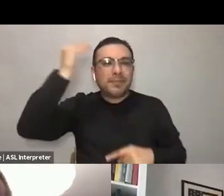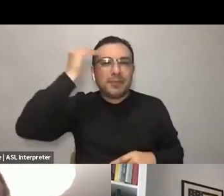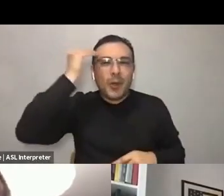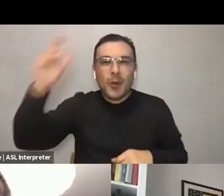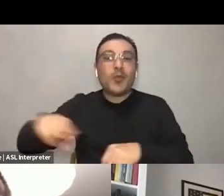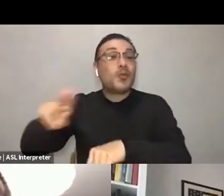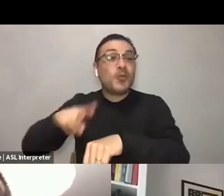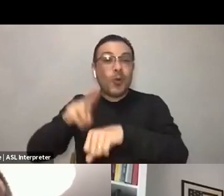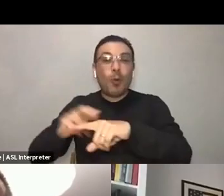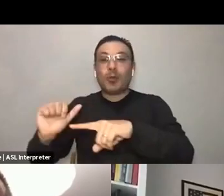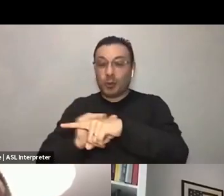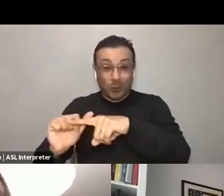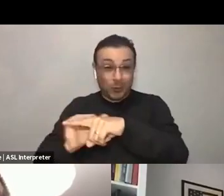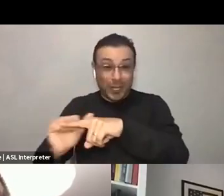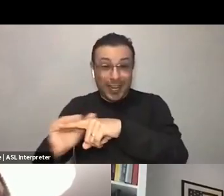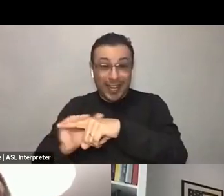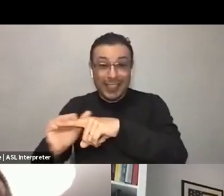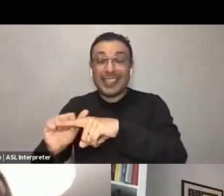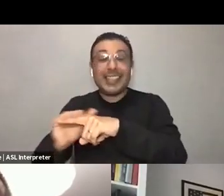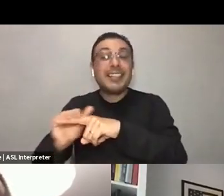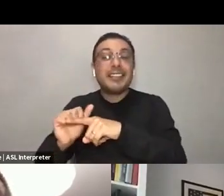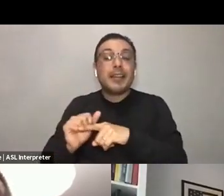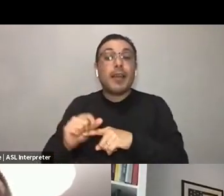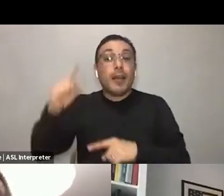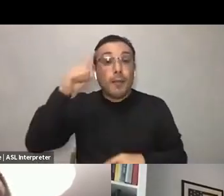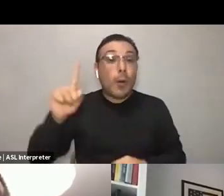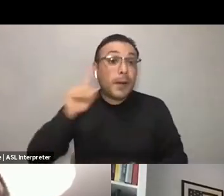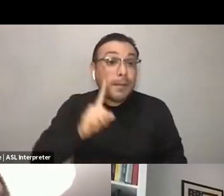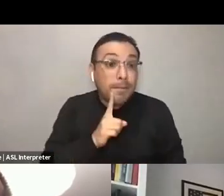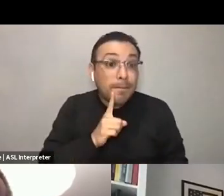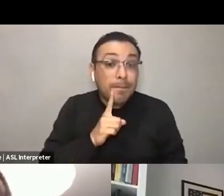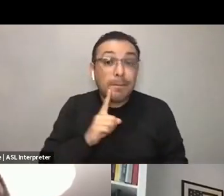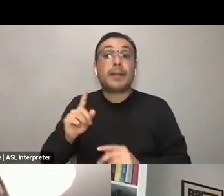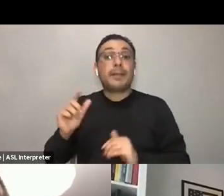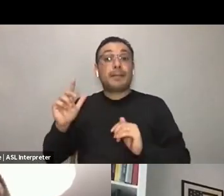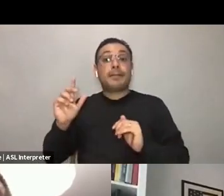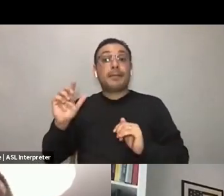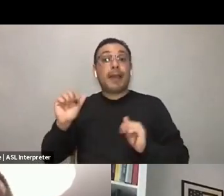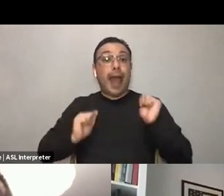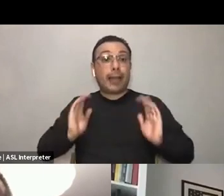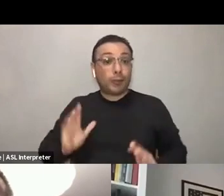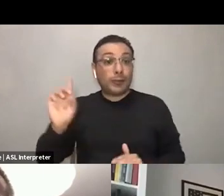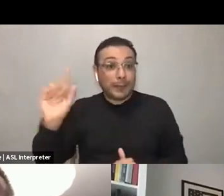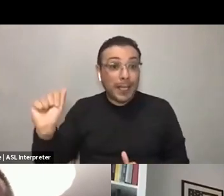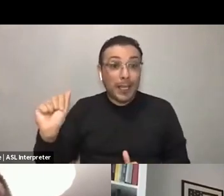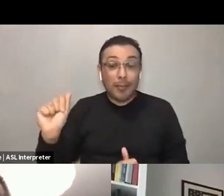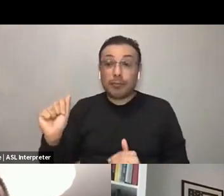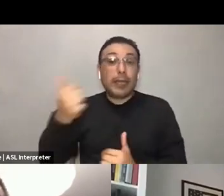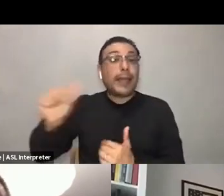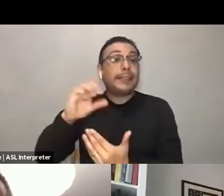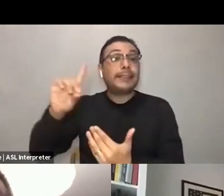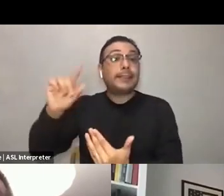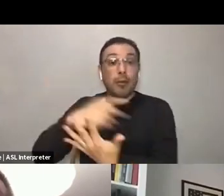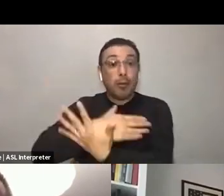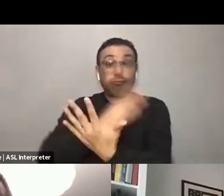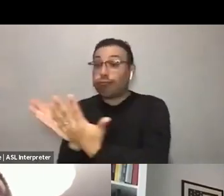conservatory for deaf and disabled actors all across the spectrum of disability for